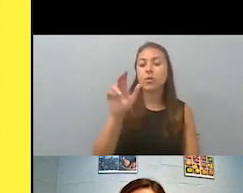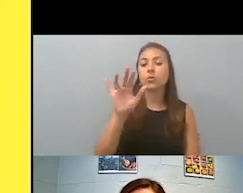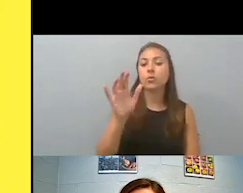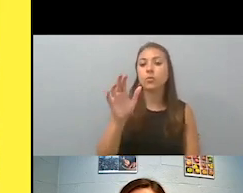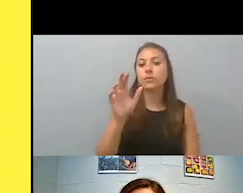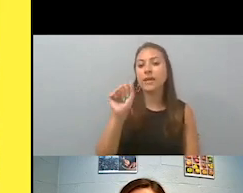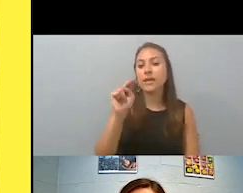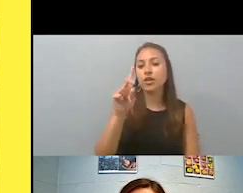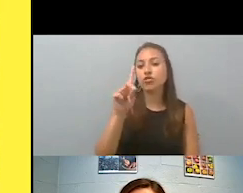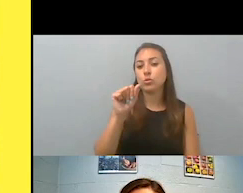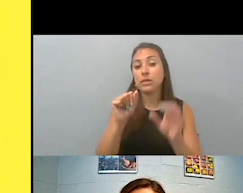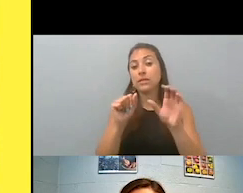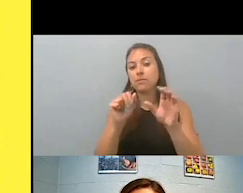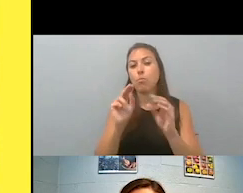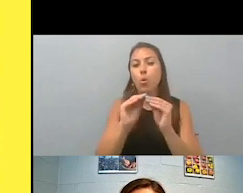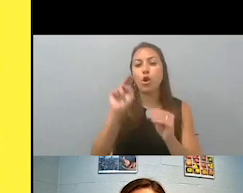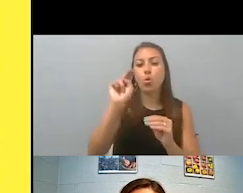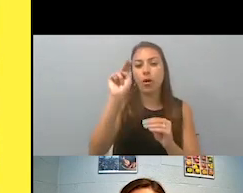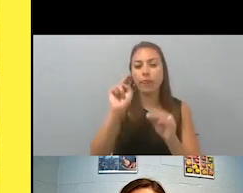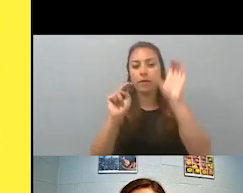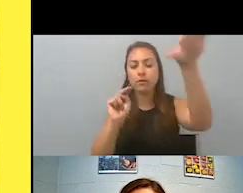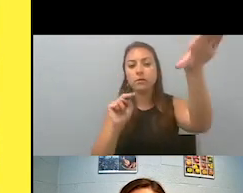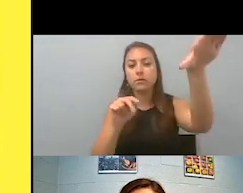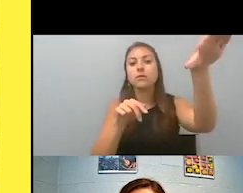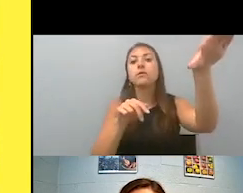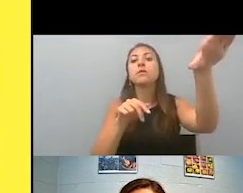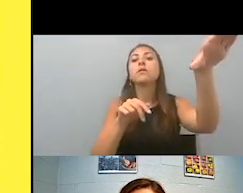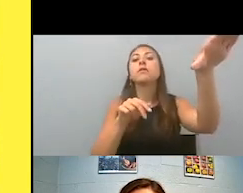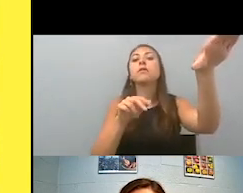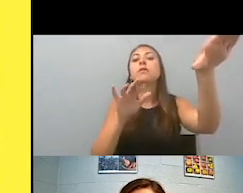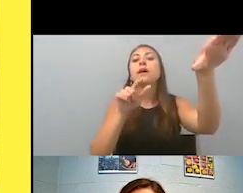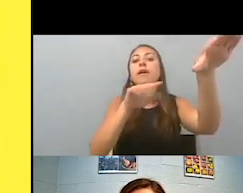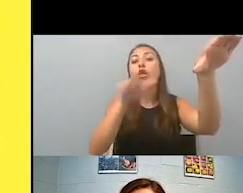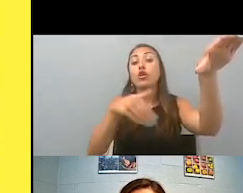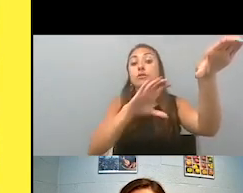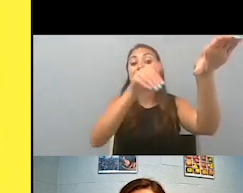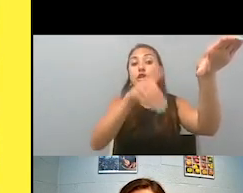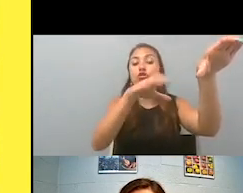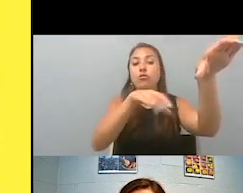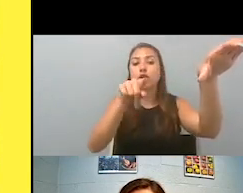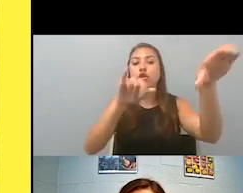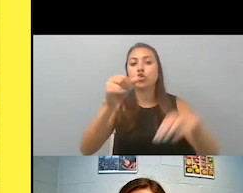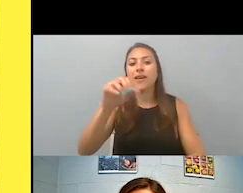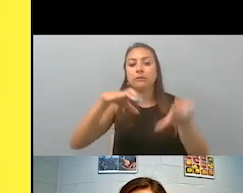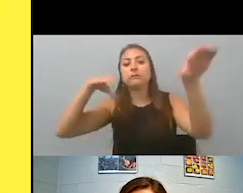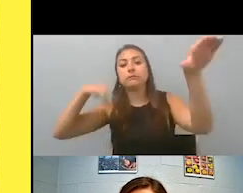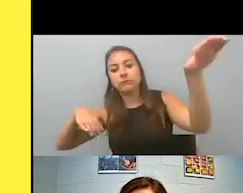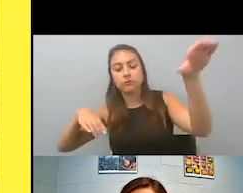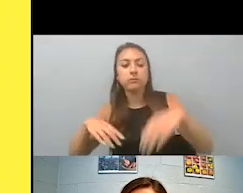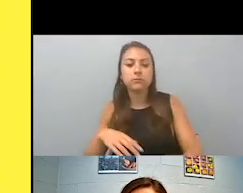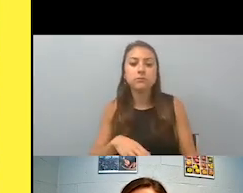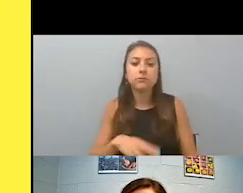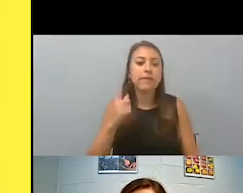Ivy Room are kind of in the middle of campus, and Josiah's is more on the south end of campus. This is our late night eatery. It is open